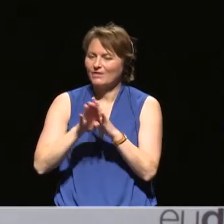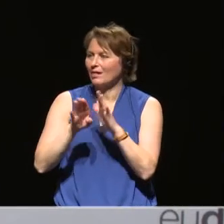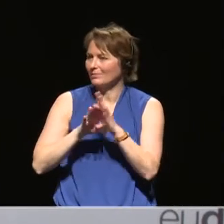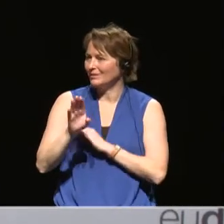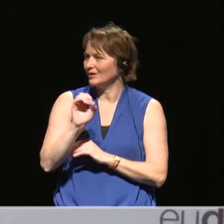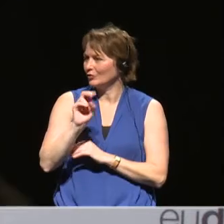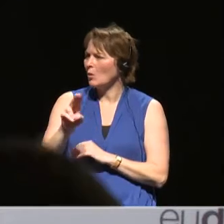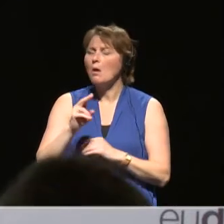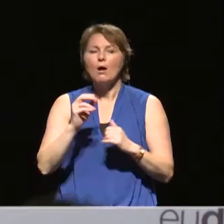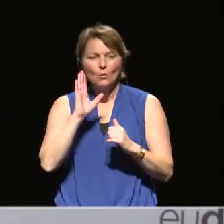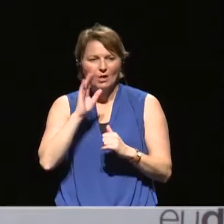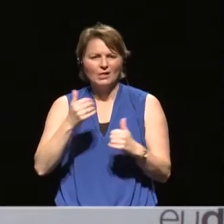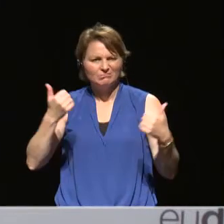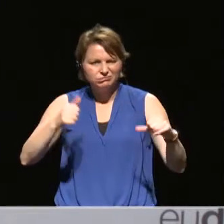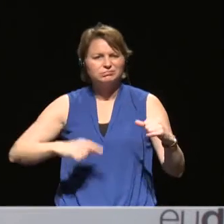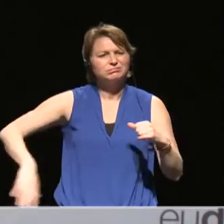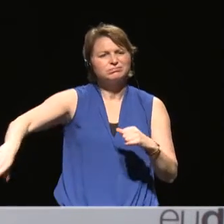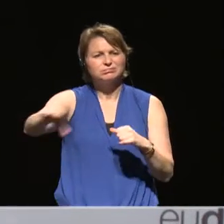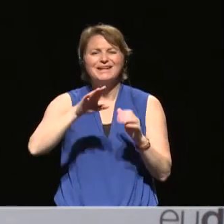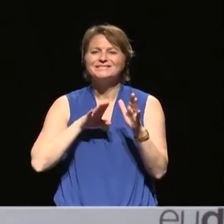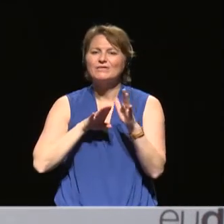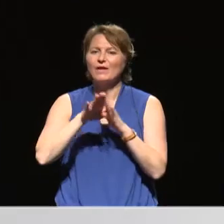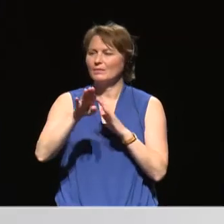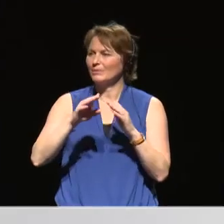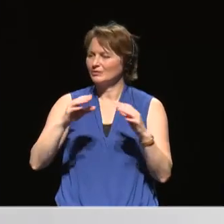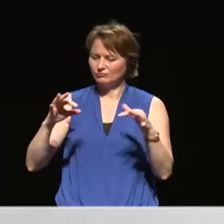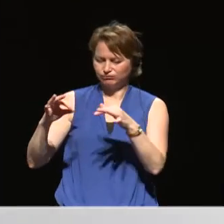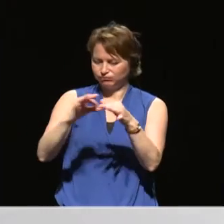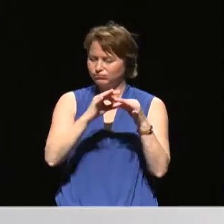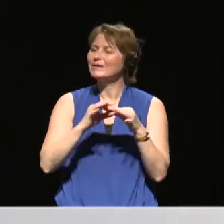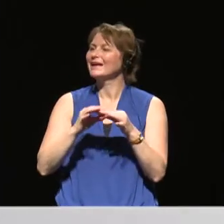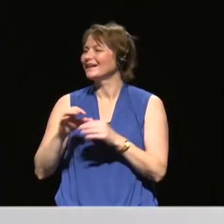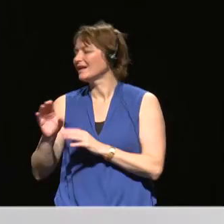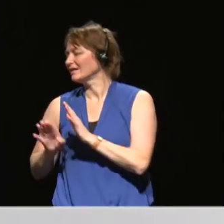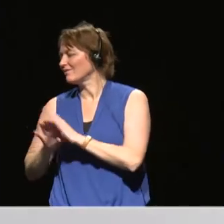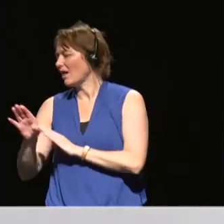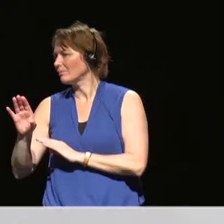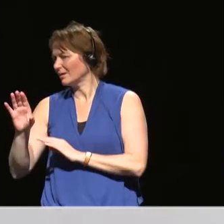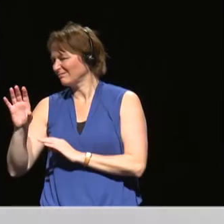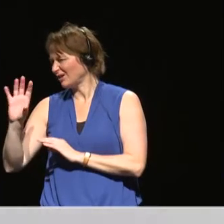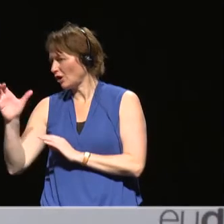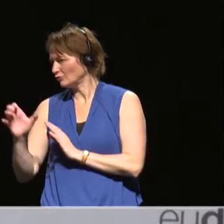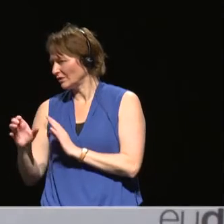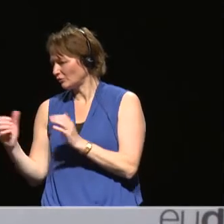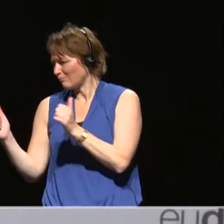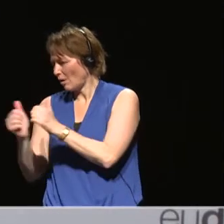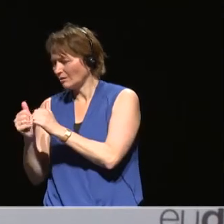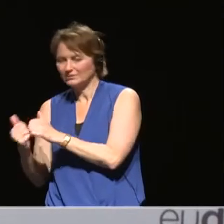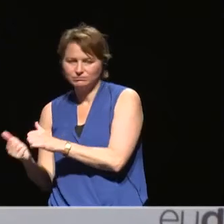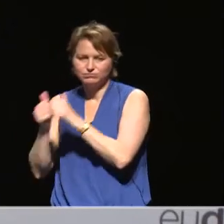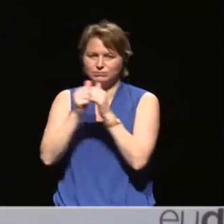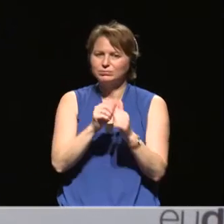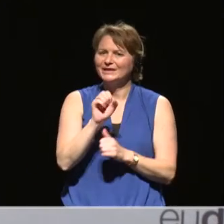foster good governance in the development cooperation with partners in the developing world. Yes, thank you.